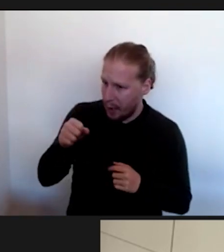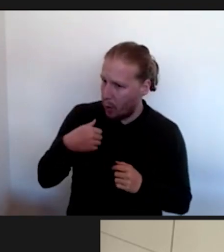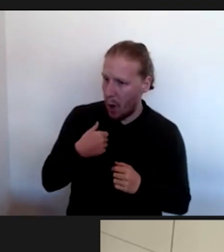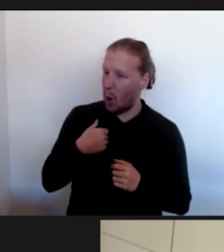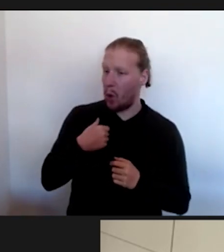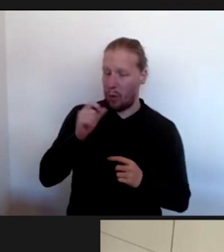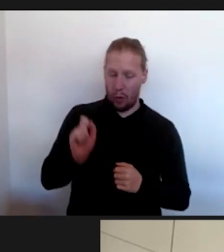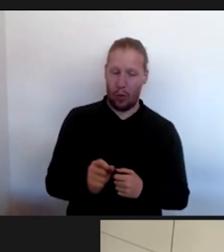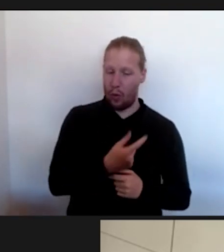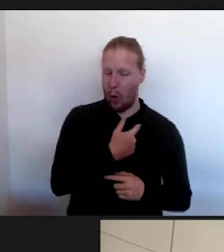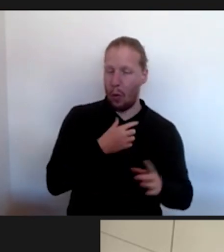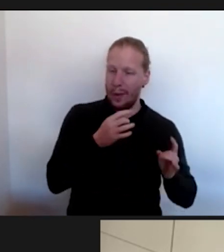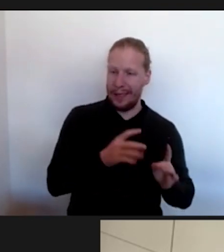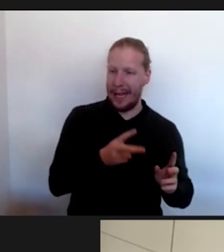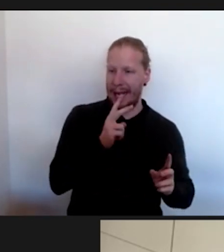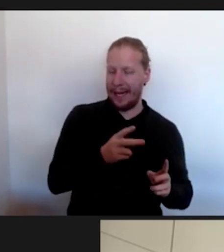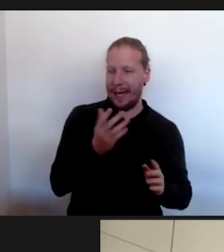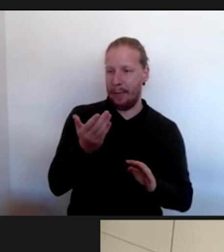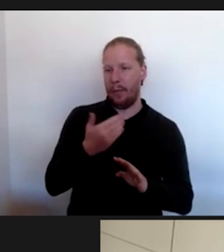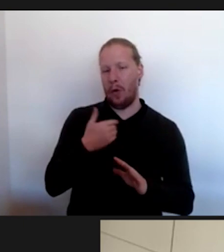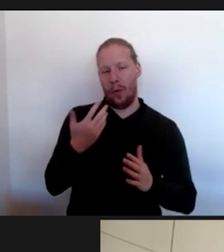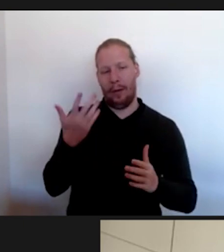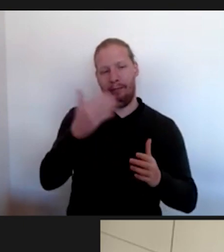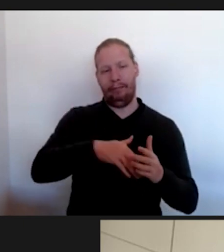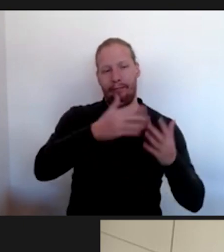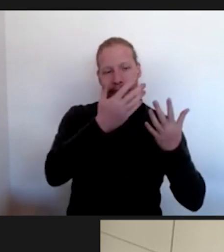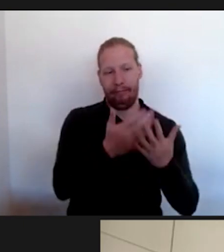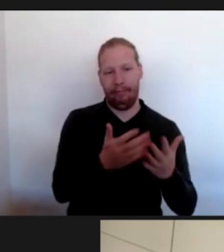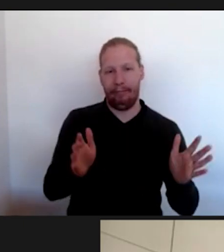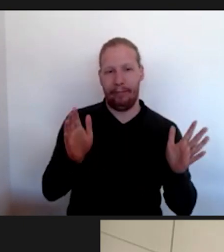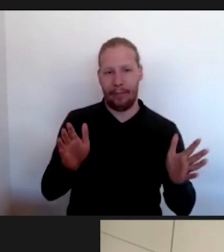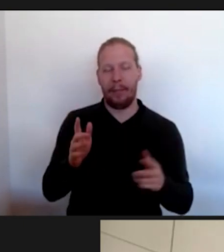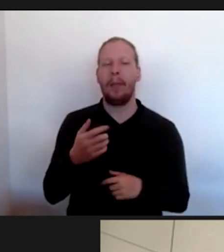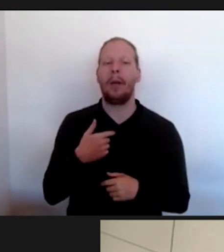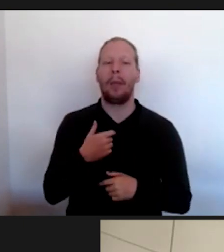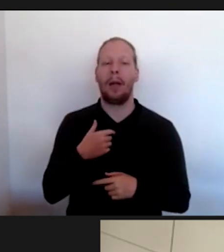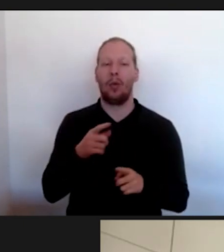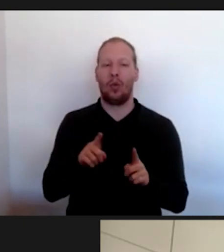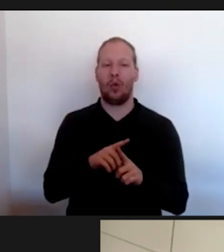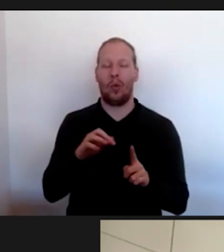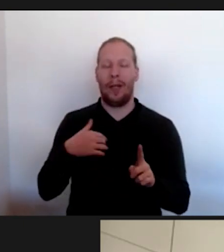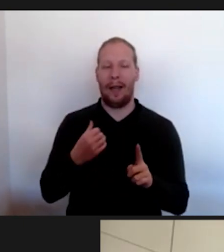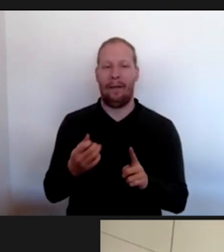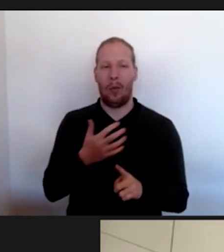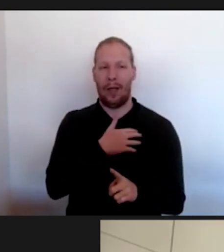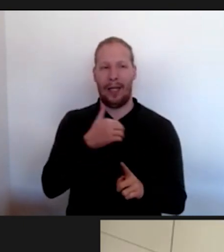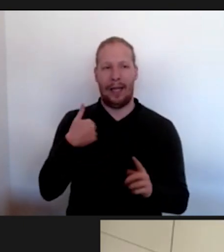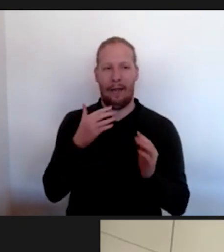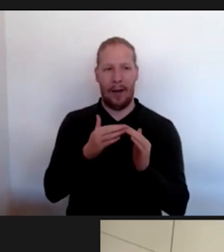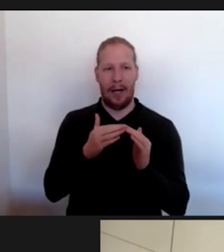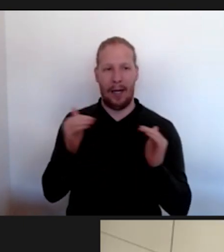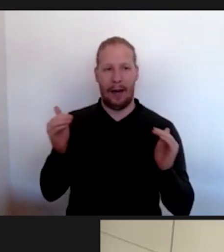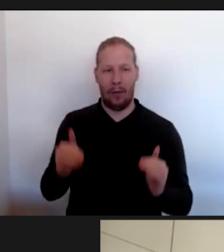I think I saw that as a positive move, especially in government. Cool. Thank you. Thank you, Martin.